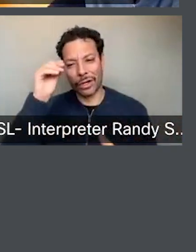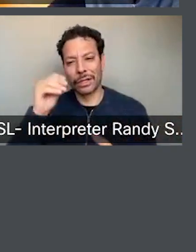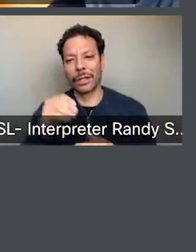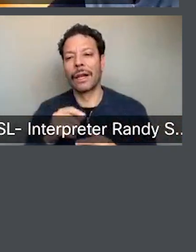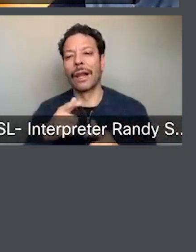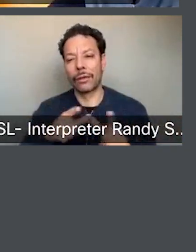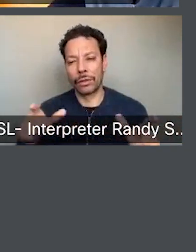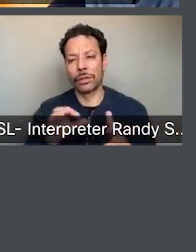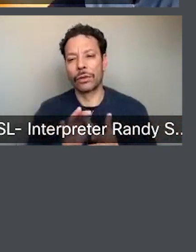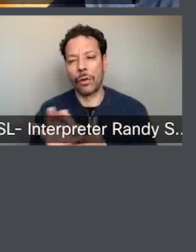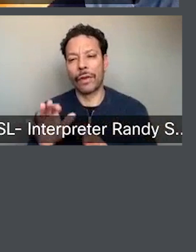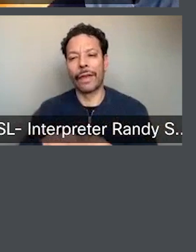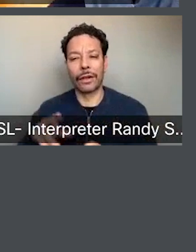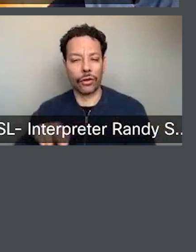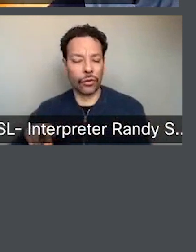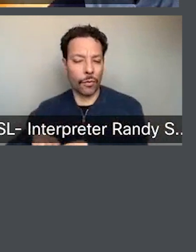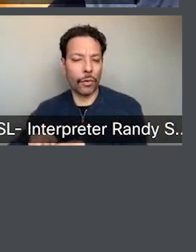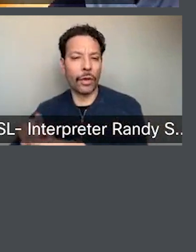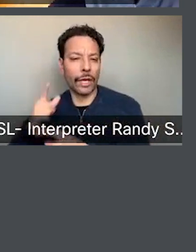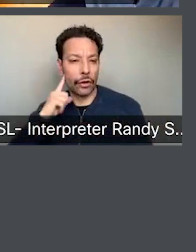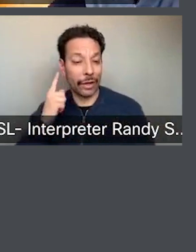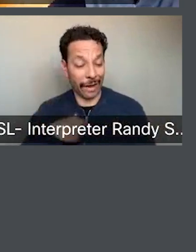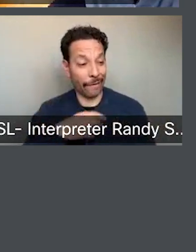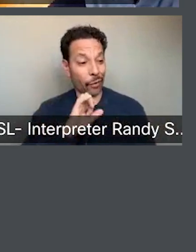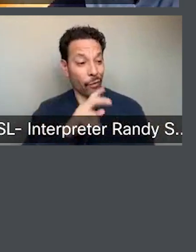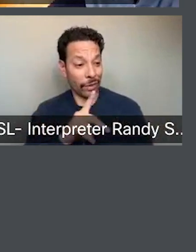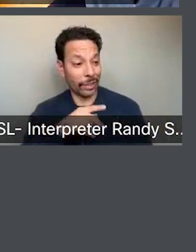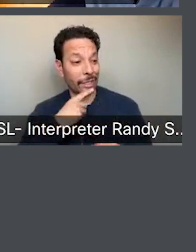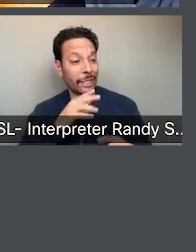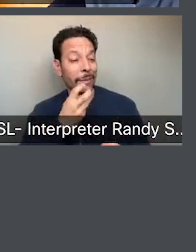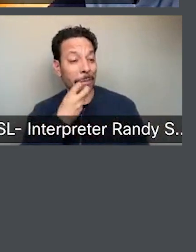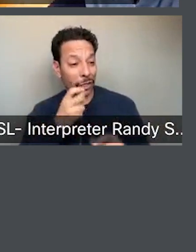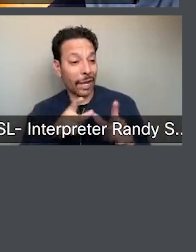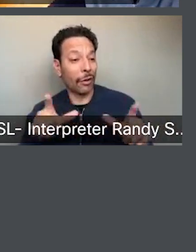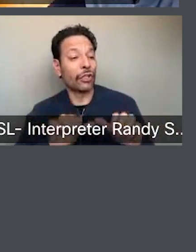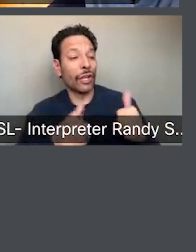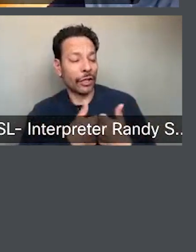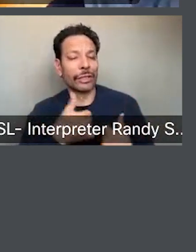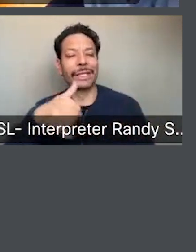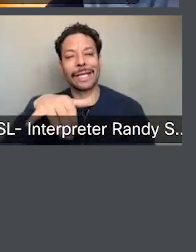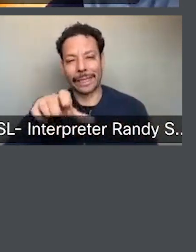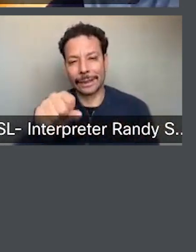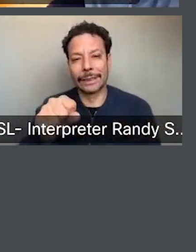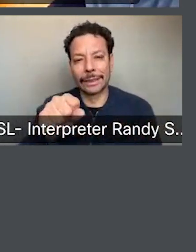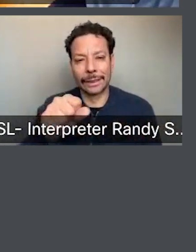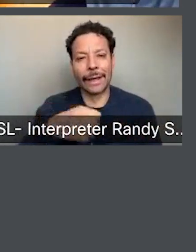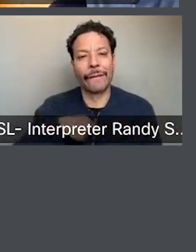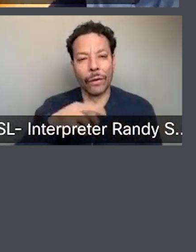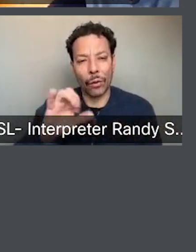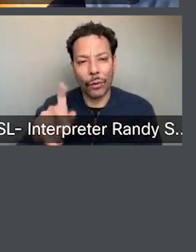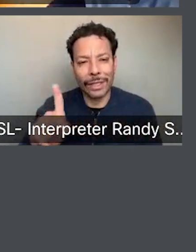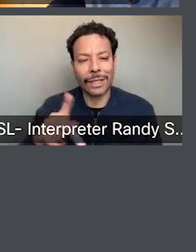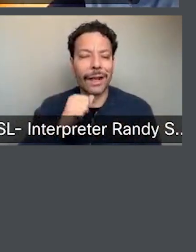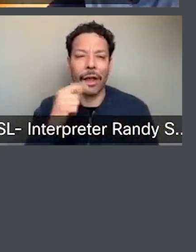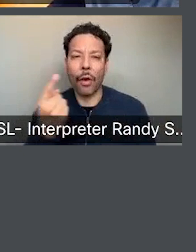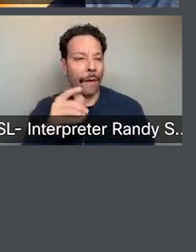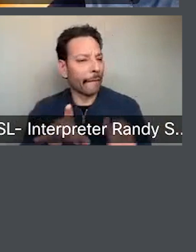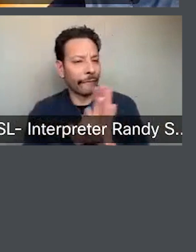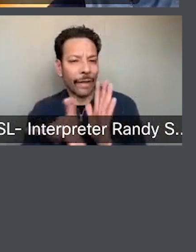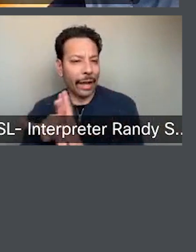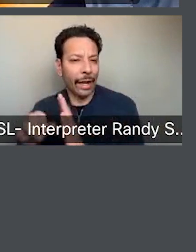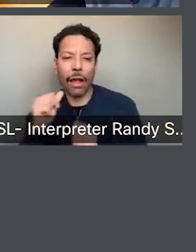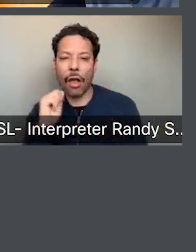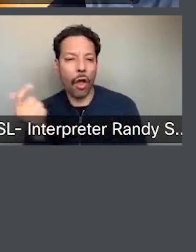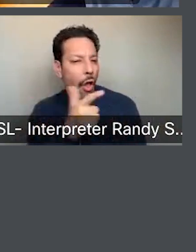So are they at risk for speech and language challenges? Yes, they are at risk. We don't always find it, not every study finds